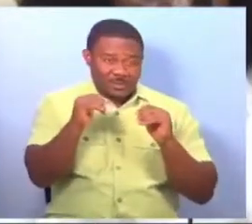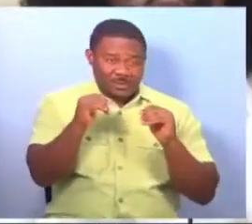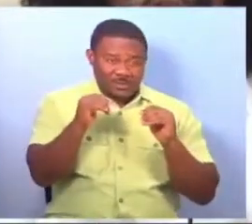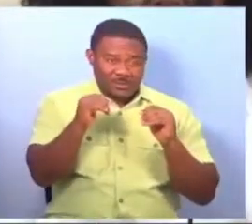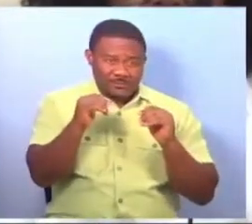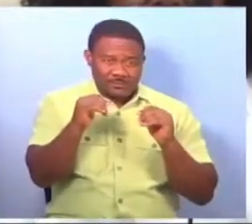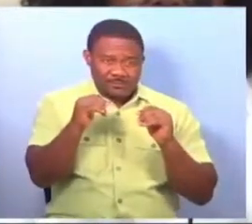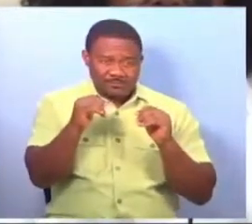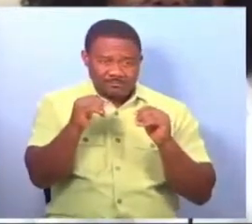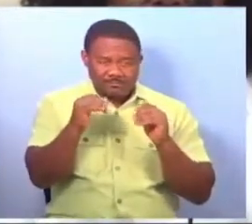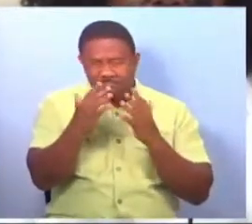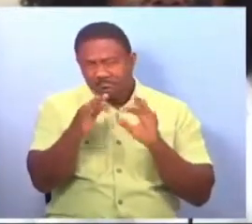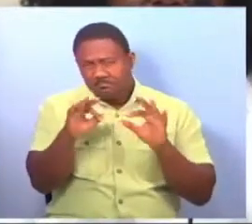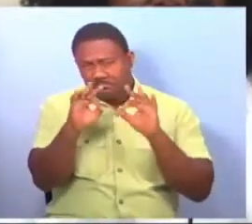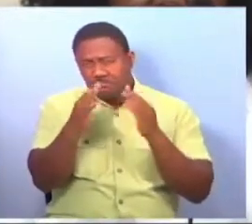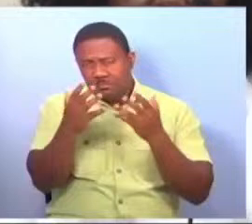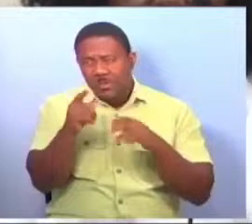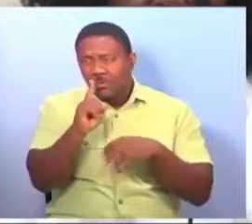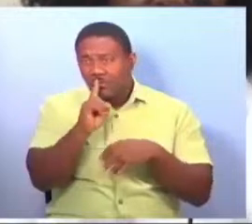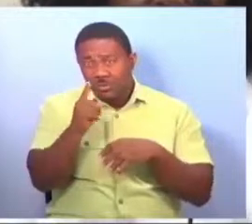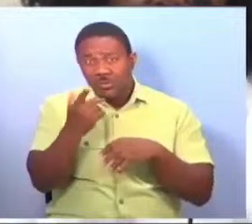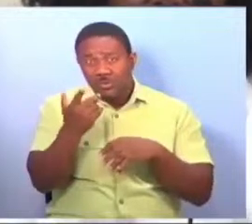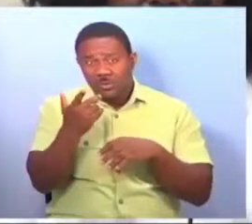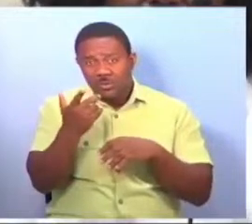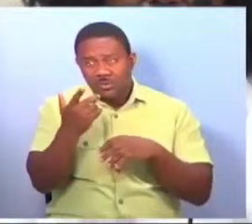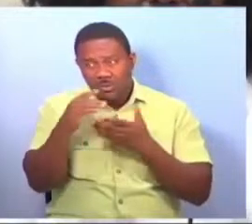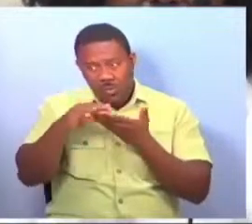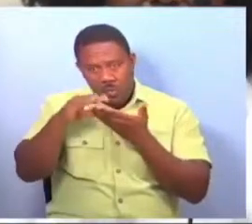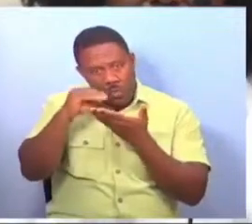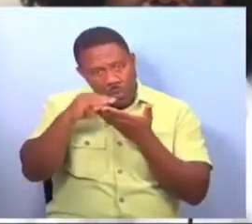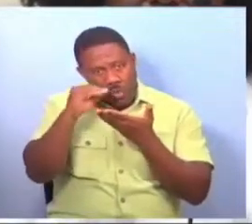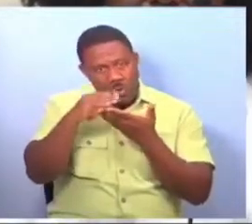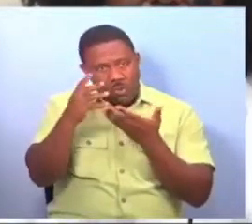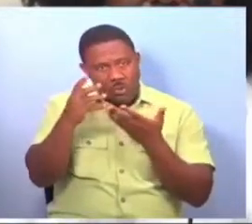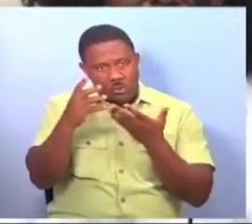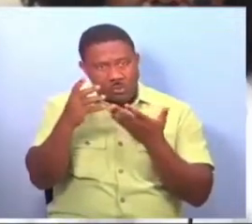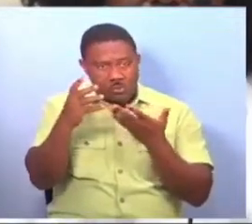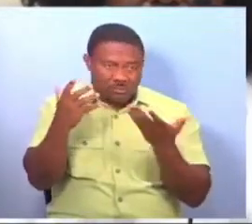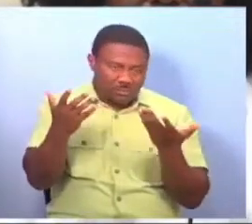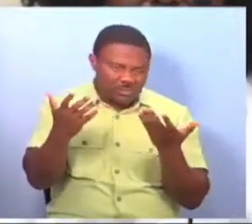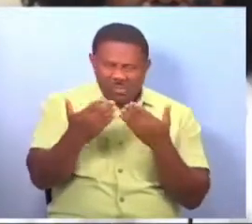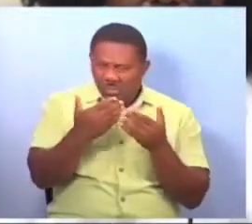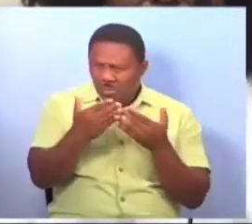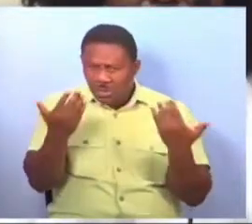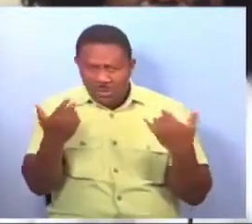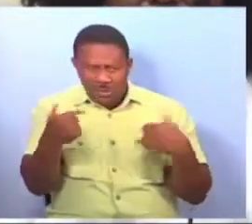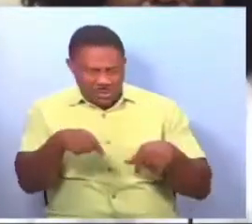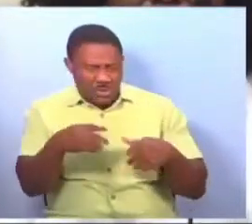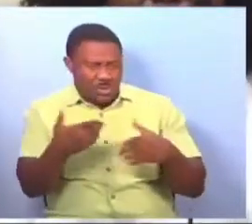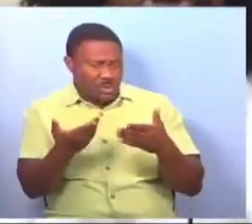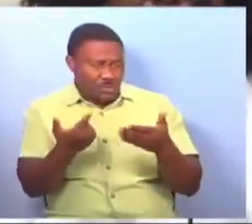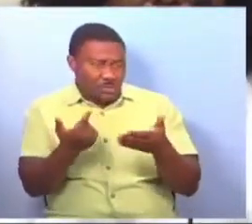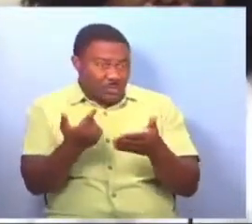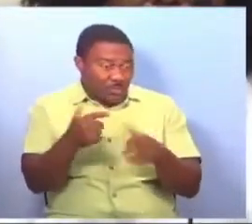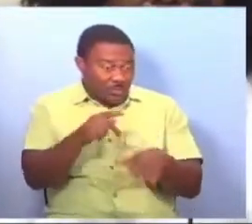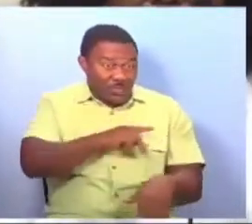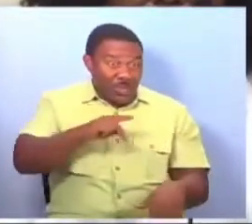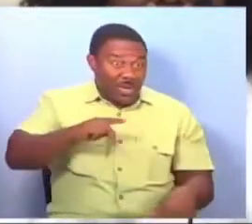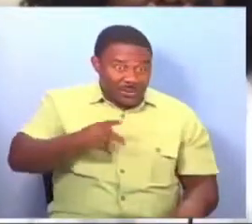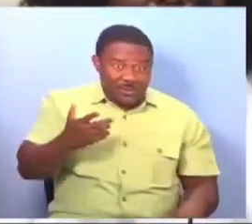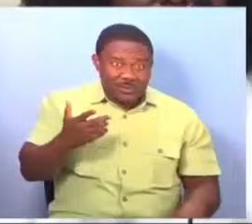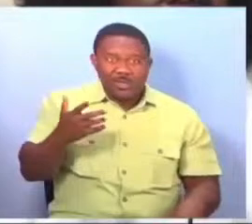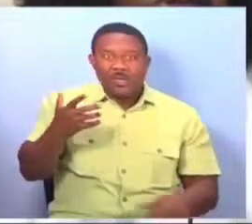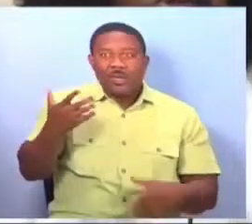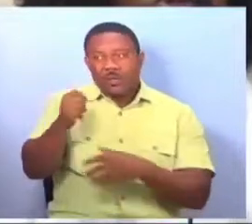It's important that we learn to marry both what we do inside Parliament and what our